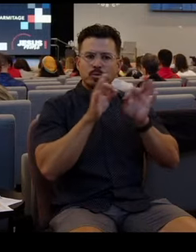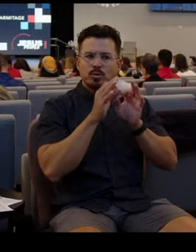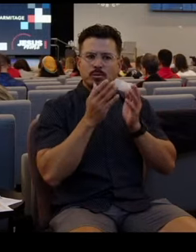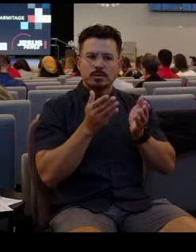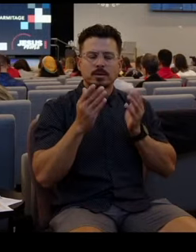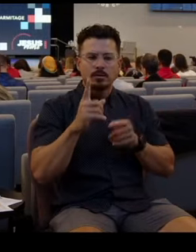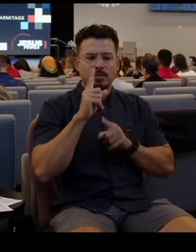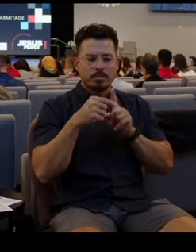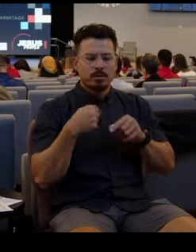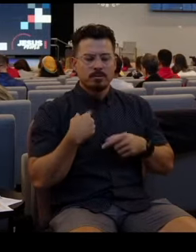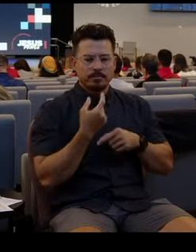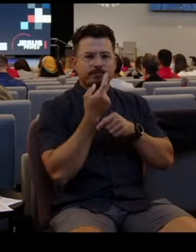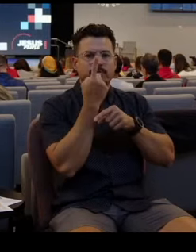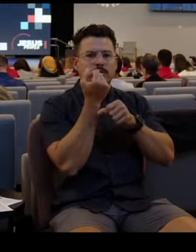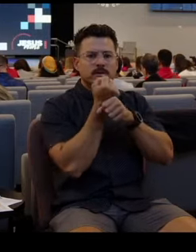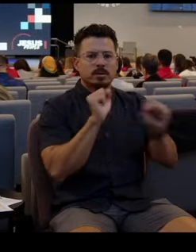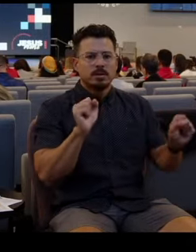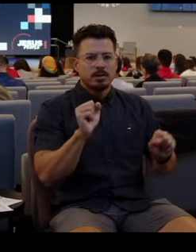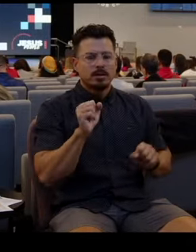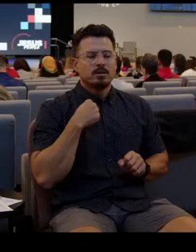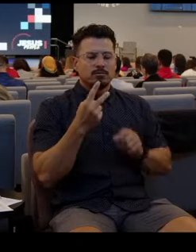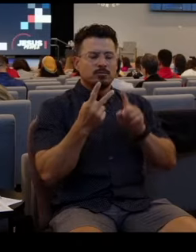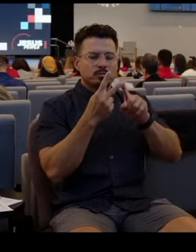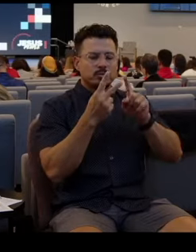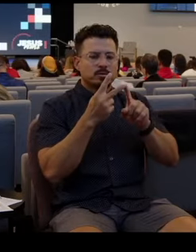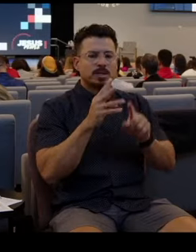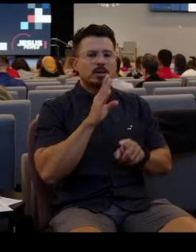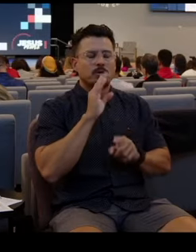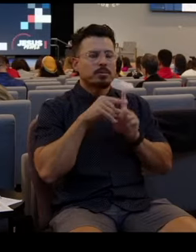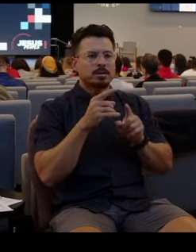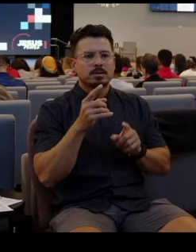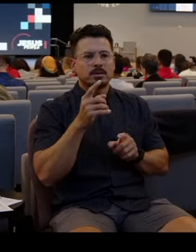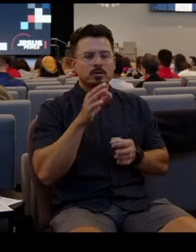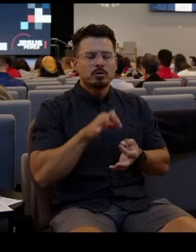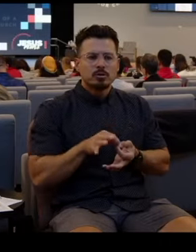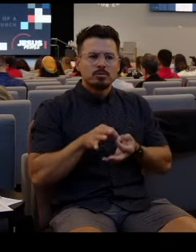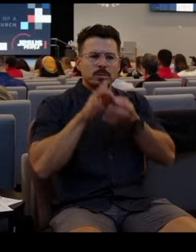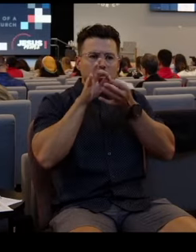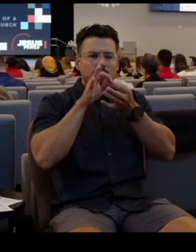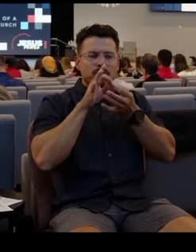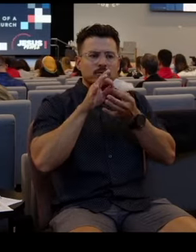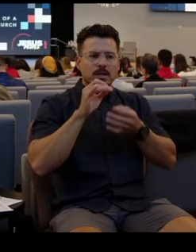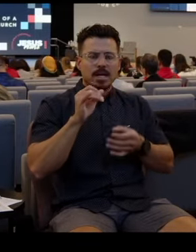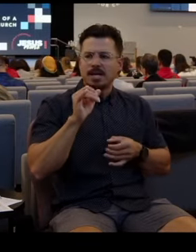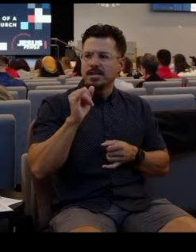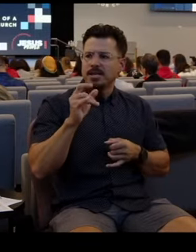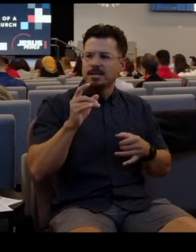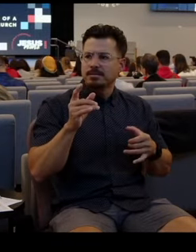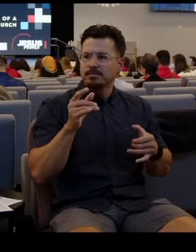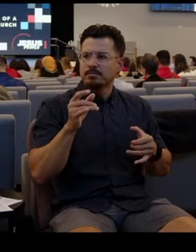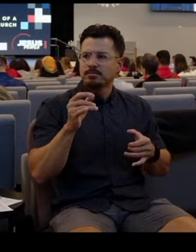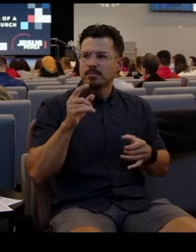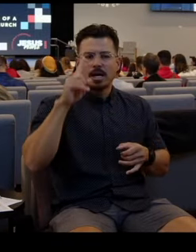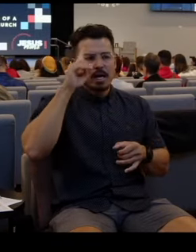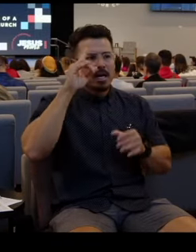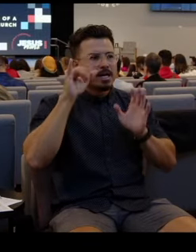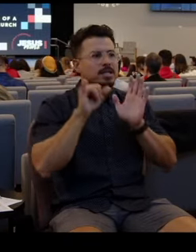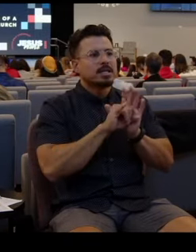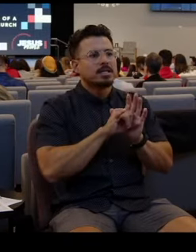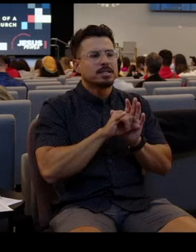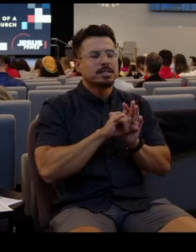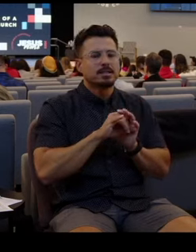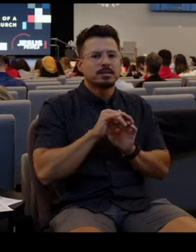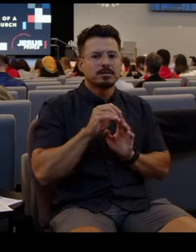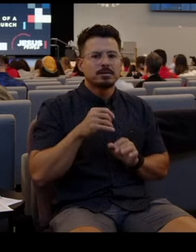us when we first got saved. So I want to talk secondly about the unique identity of a local church. This is what we see